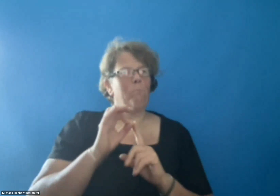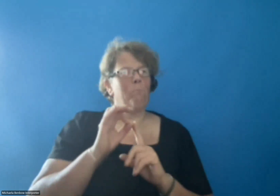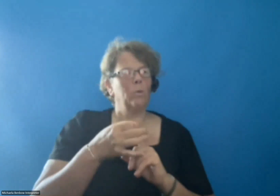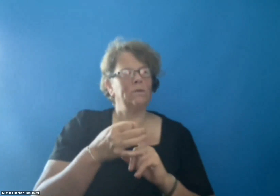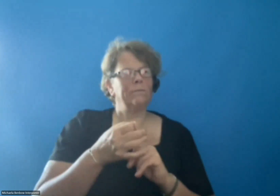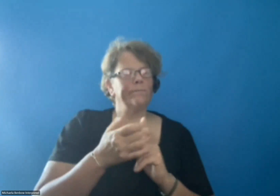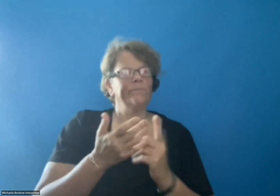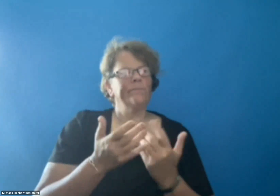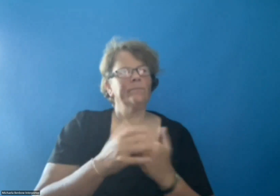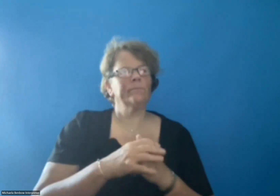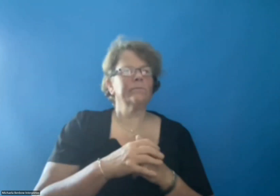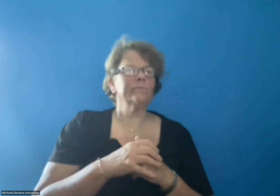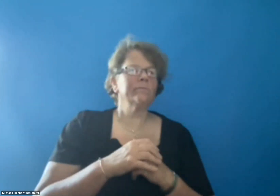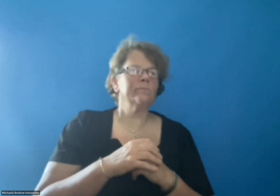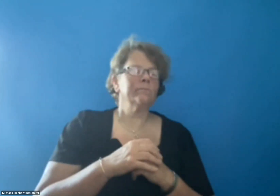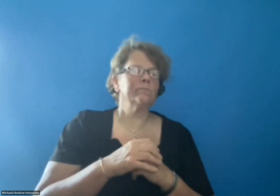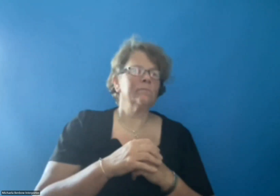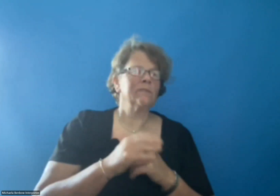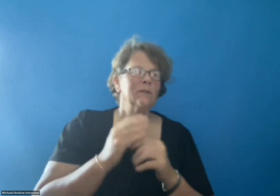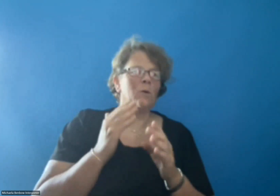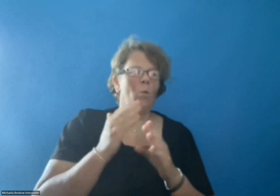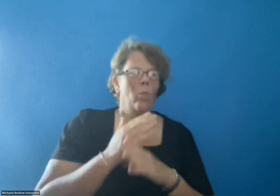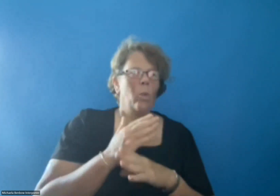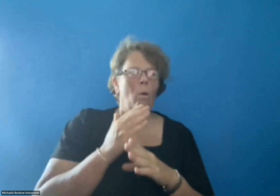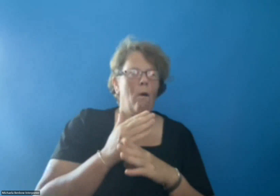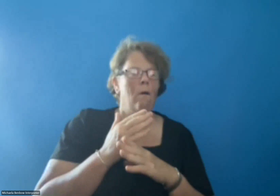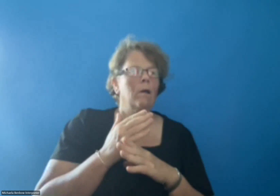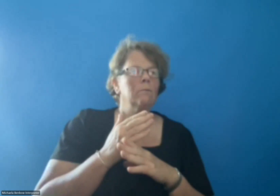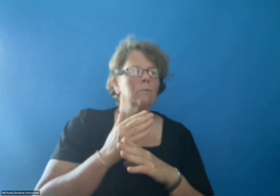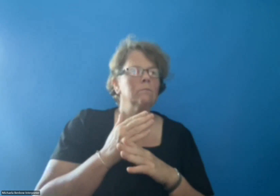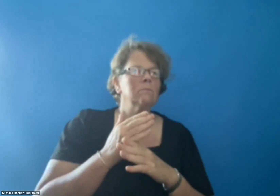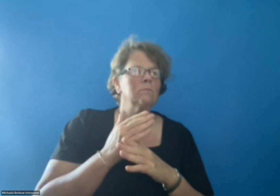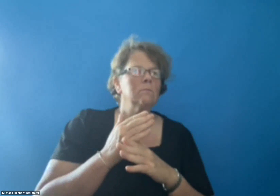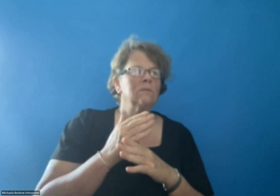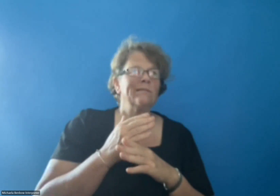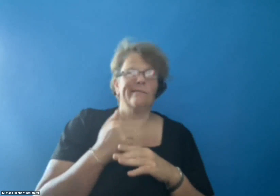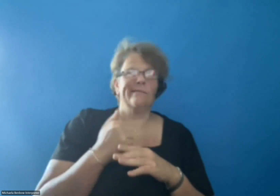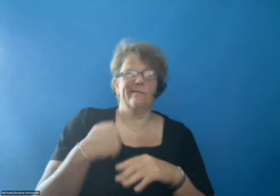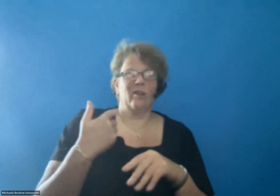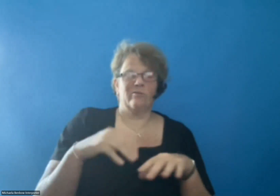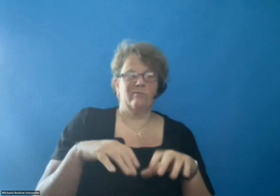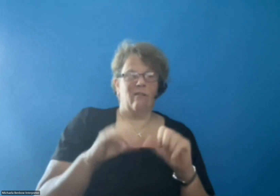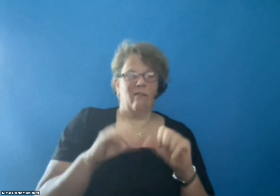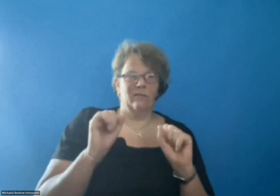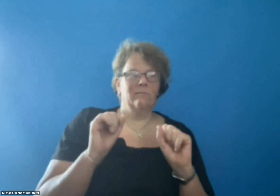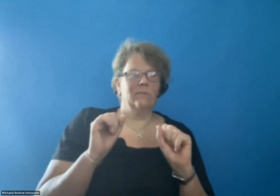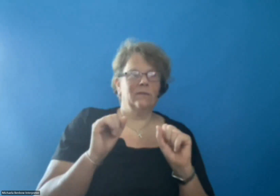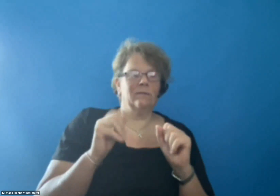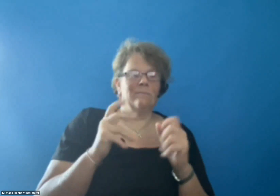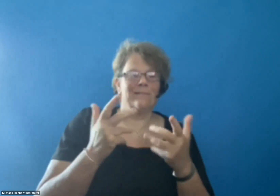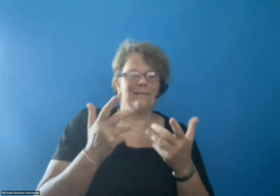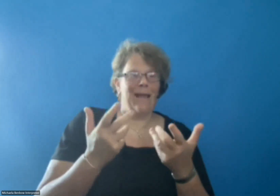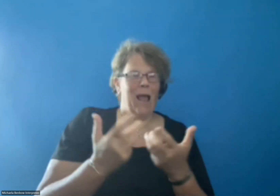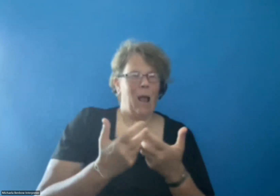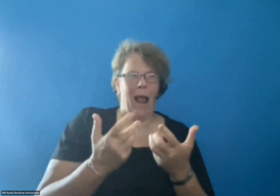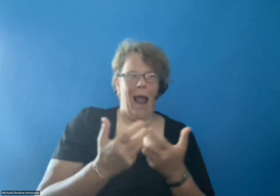is that we, the work that I mentioned that's just started now about, okay, so how can we